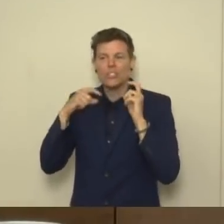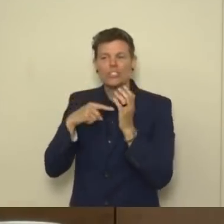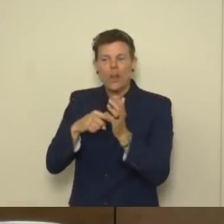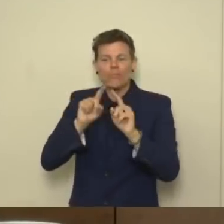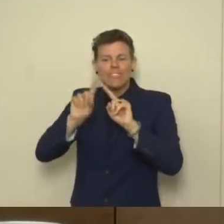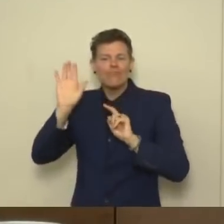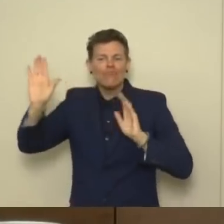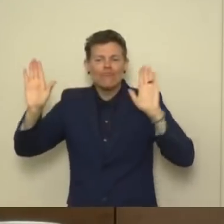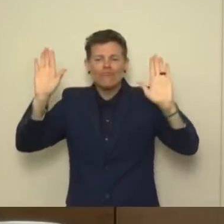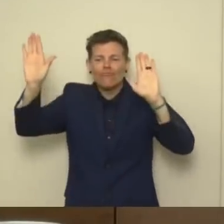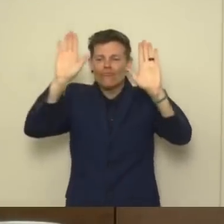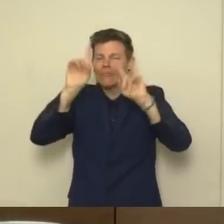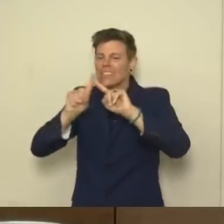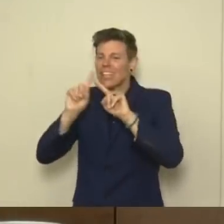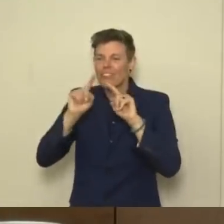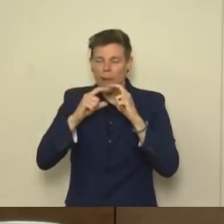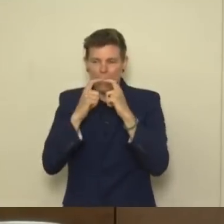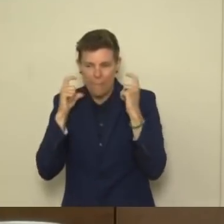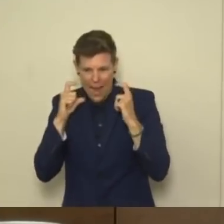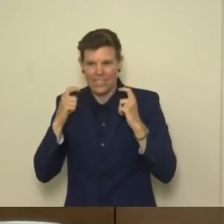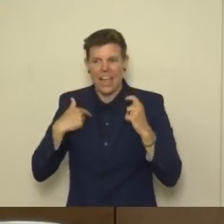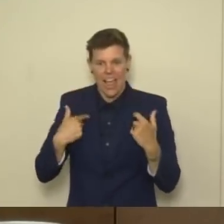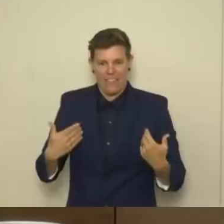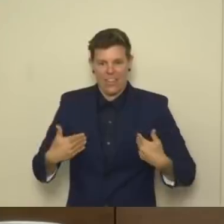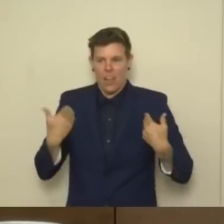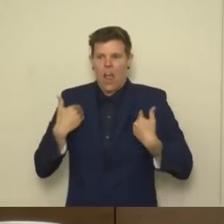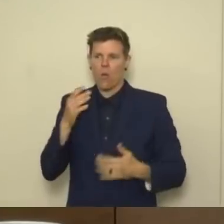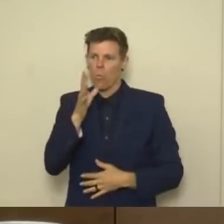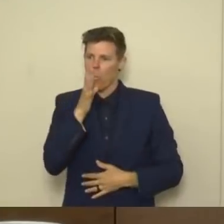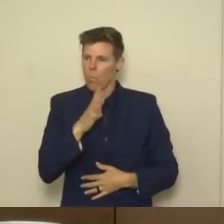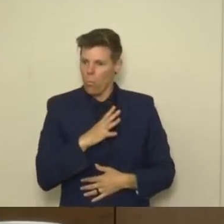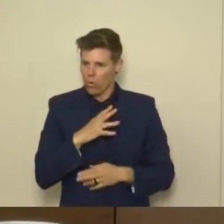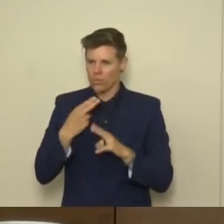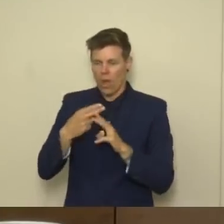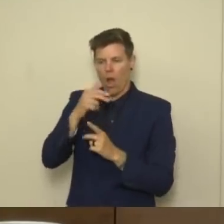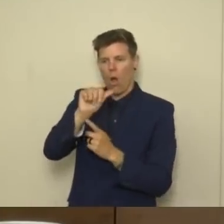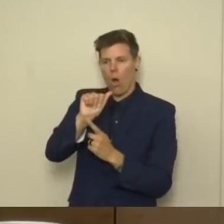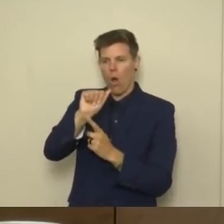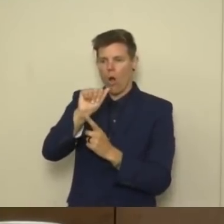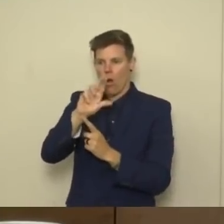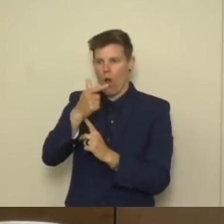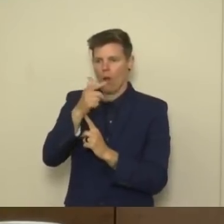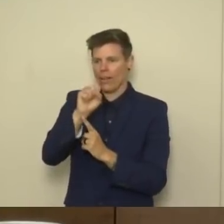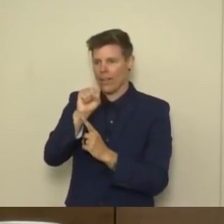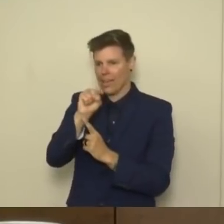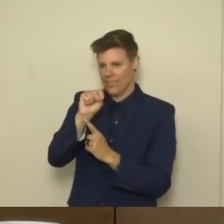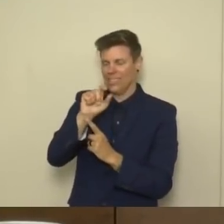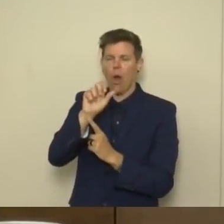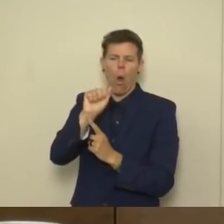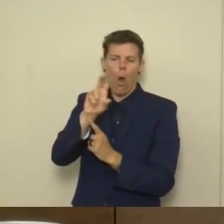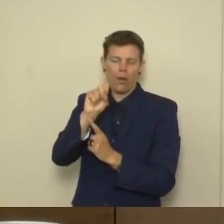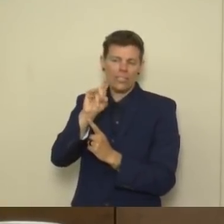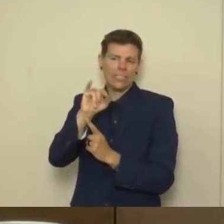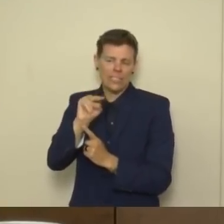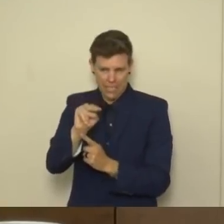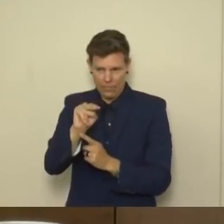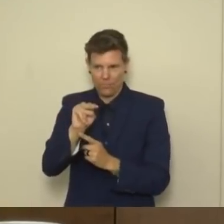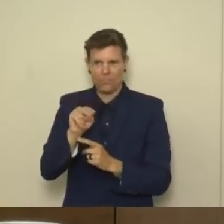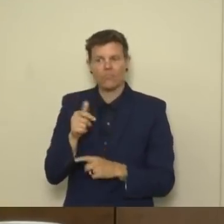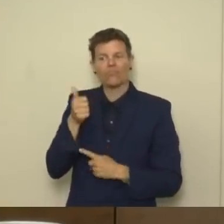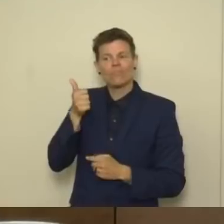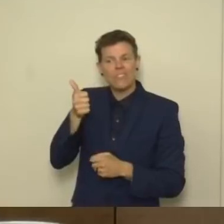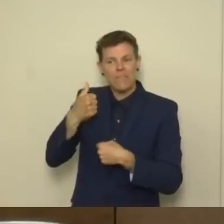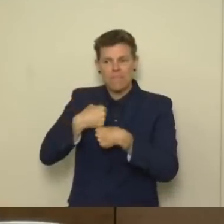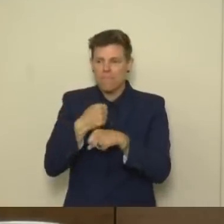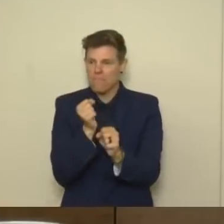young New Mexican, August Hanel, 23, lives in California. August, please come back. He's with Livermore Labs,